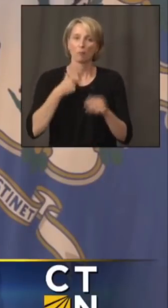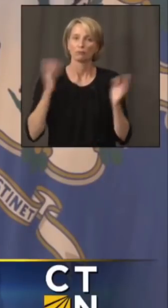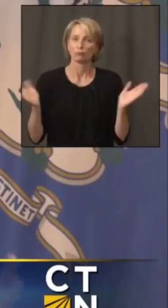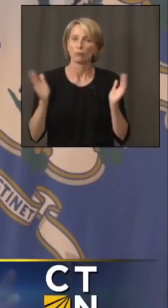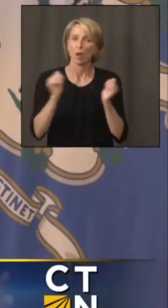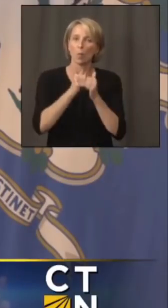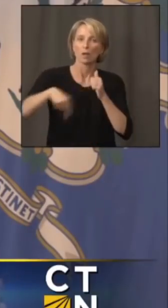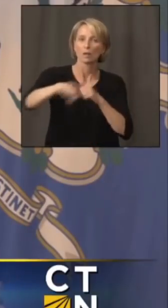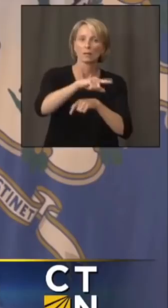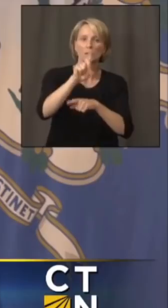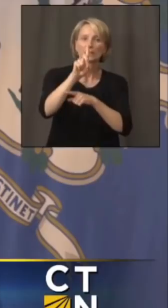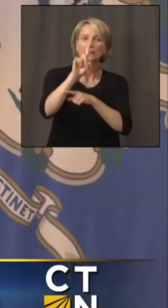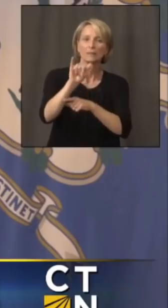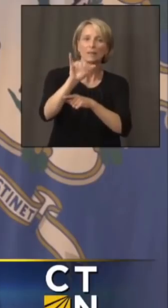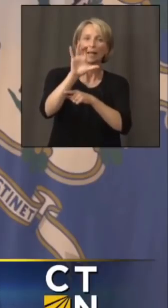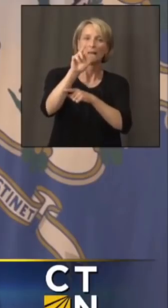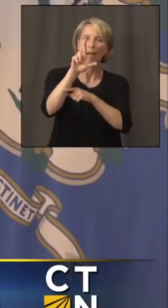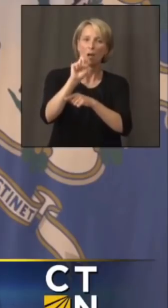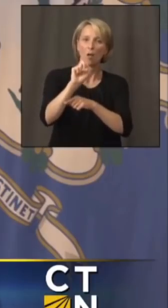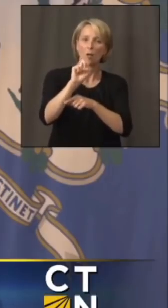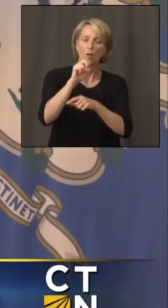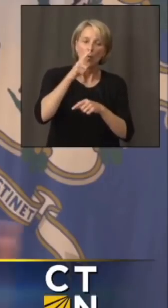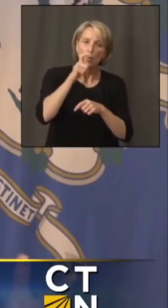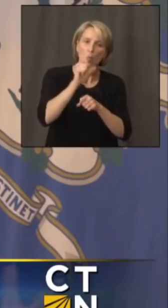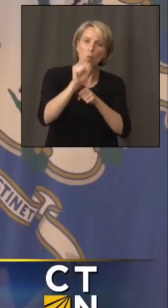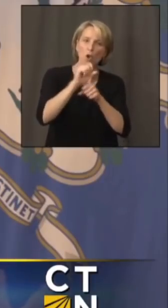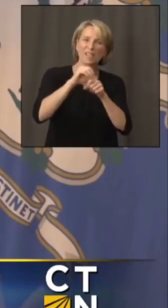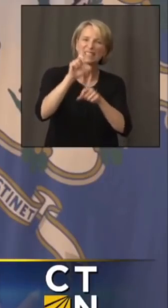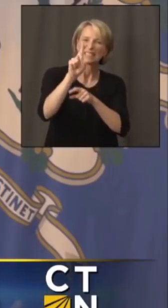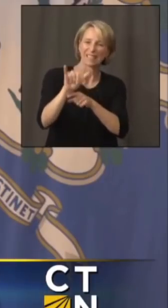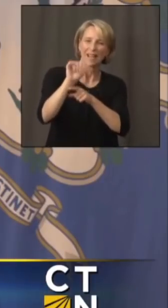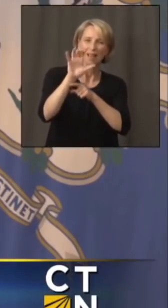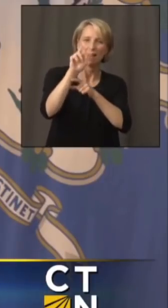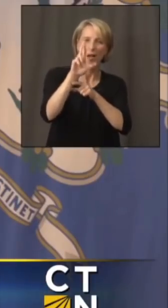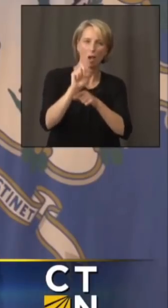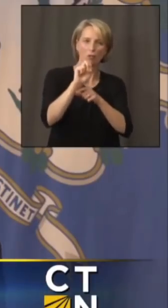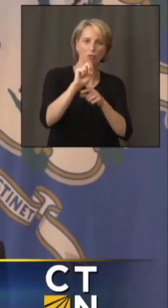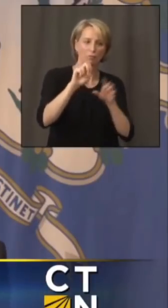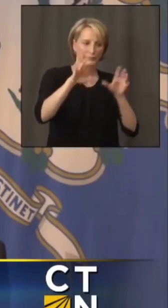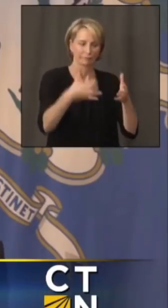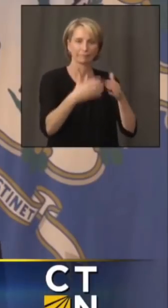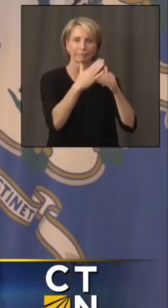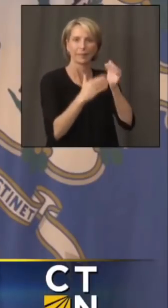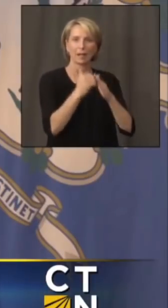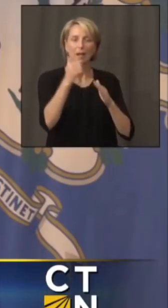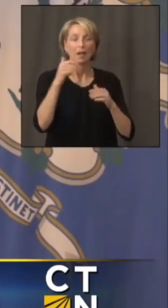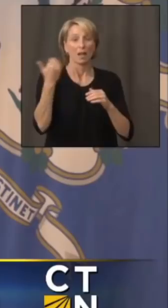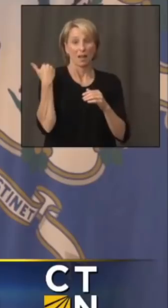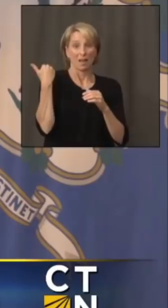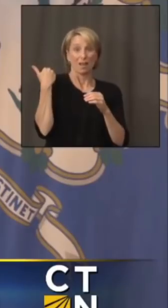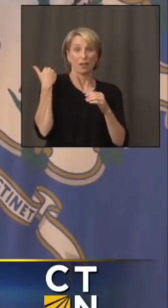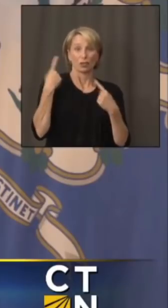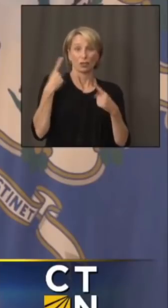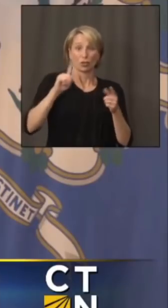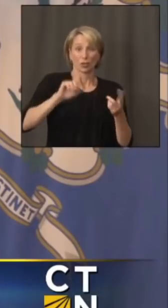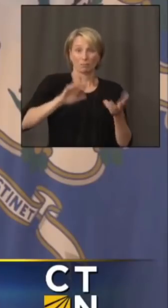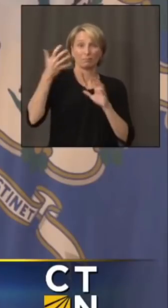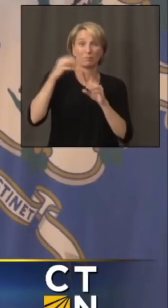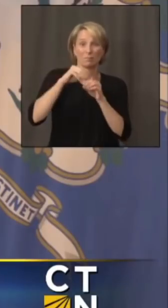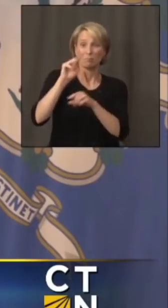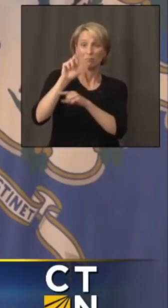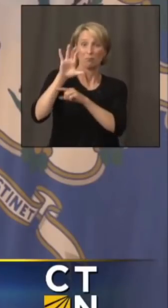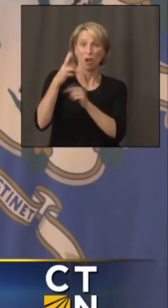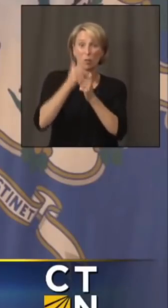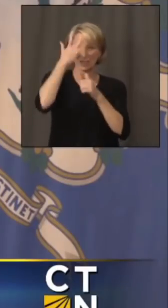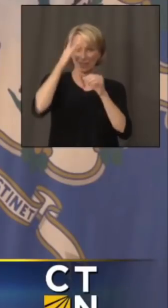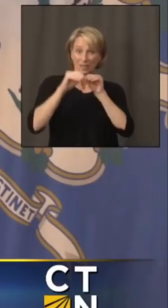I mean, it was during the very height of the pandemic, Beth. We desperately needed them. We needed them there as you helped set up